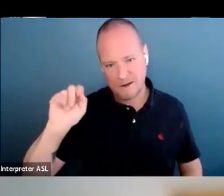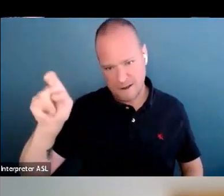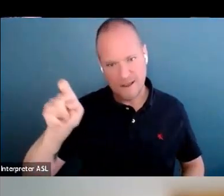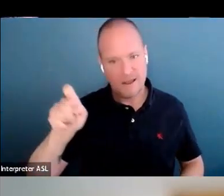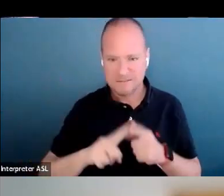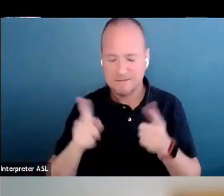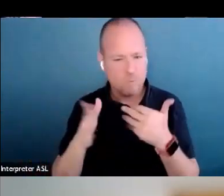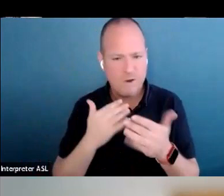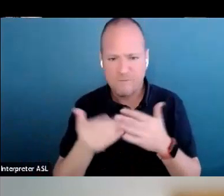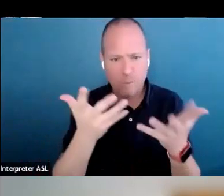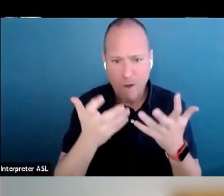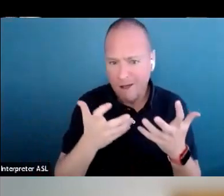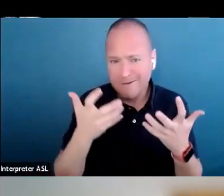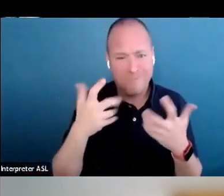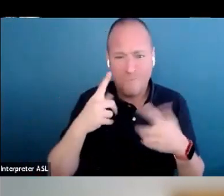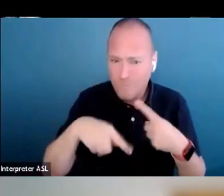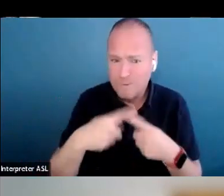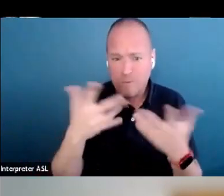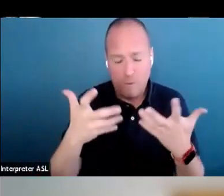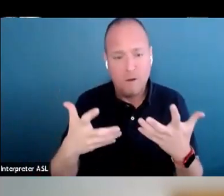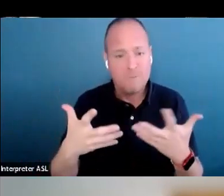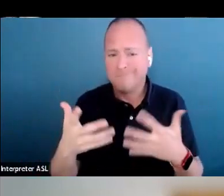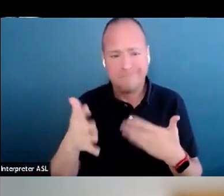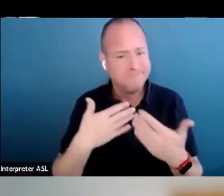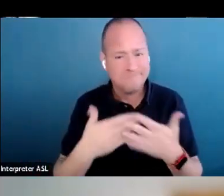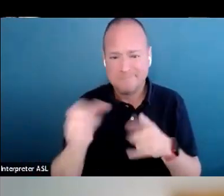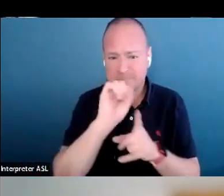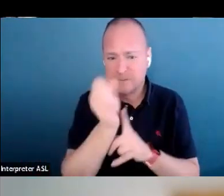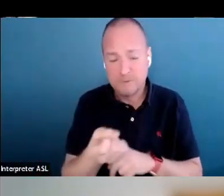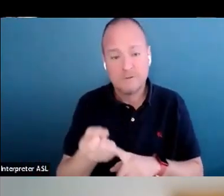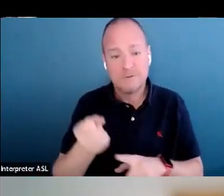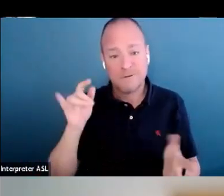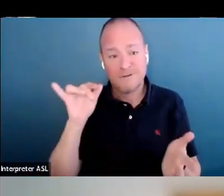any circumstances. Hence our language choices.